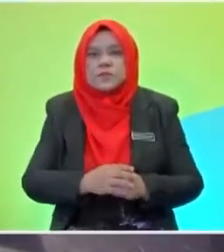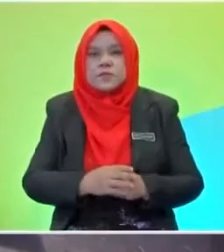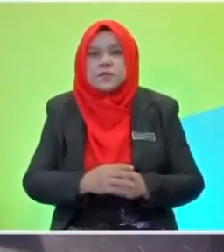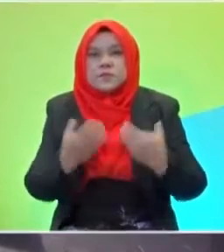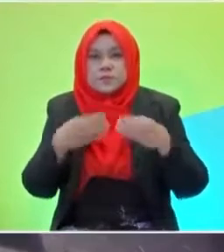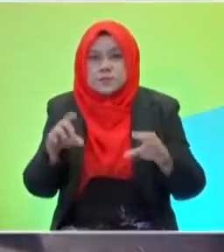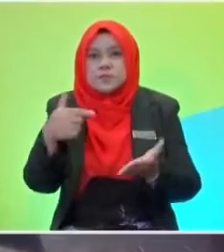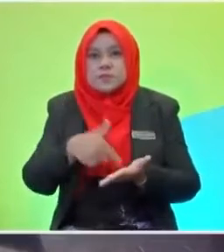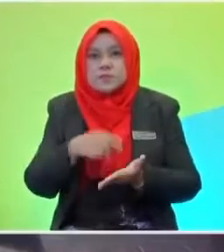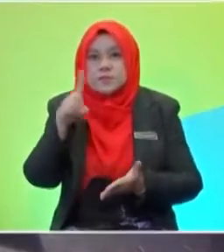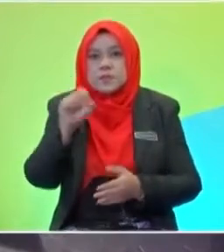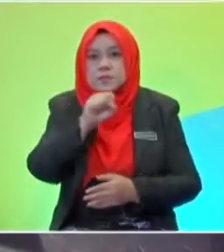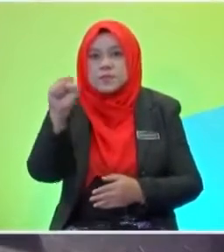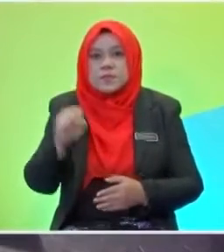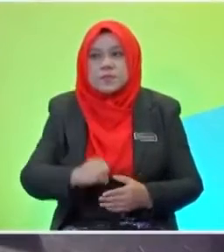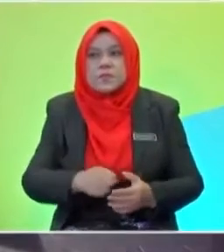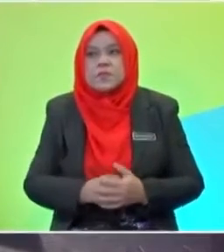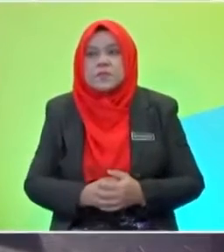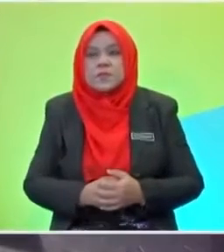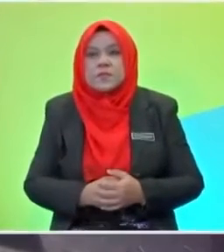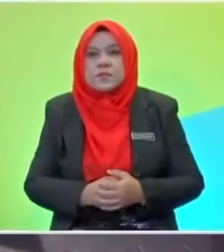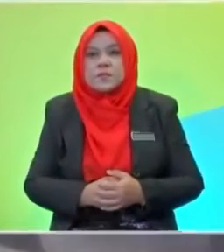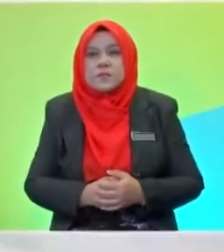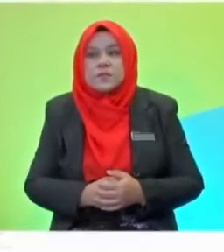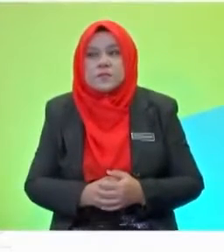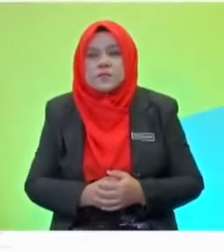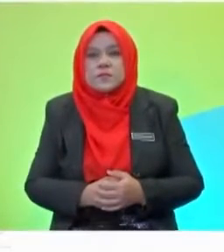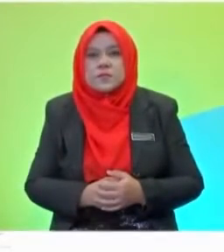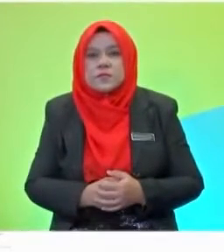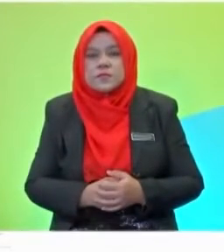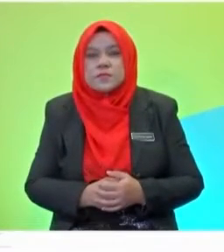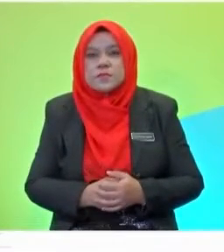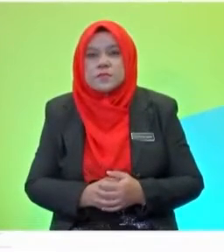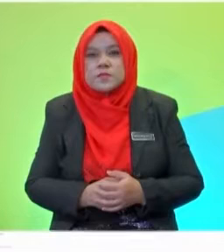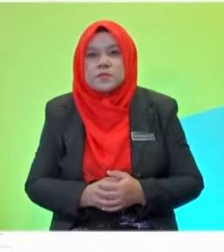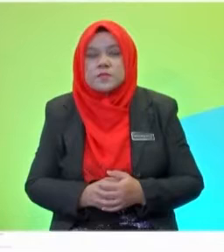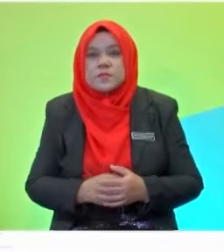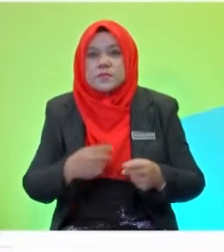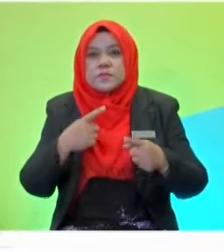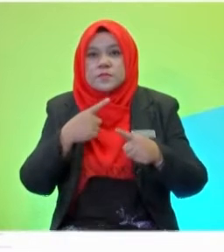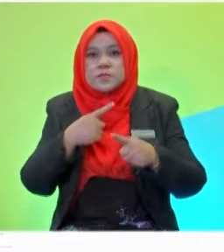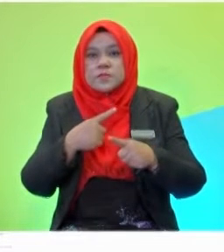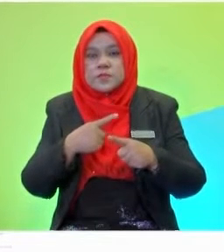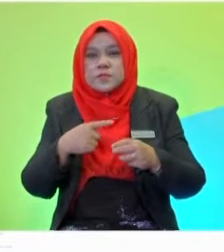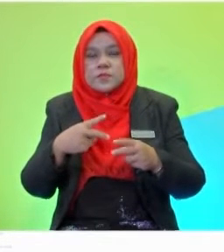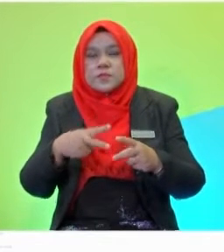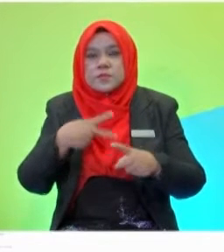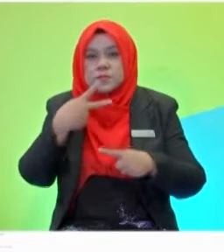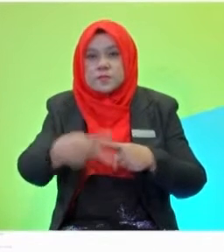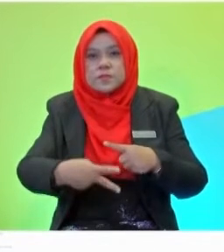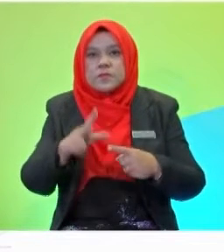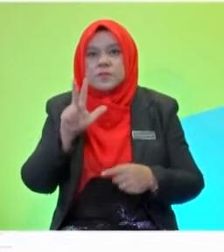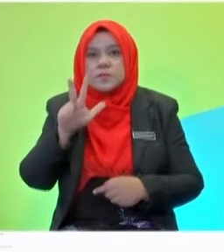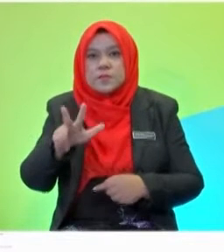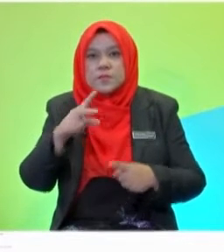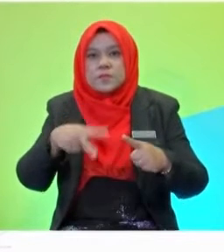Sure. So the next one is using multiplication. So can you read the question for me, Chris? Sure, sir. 3.